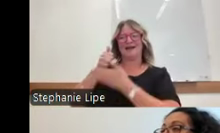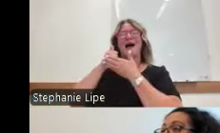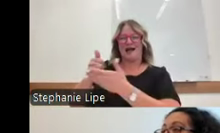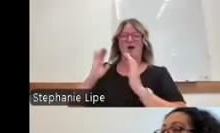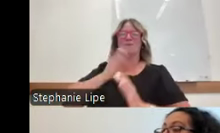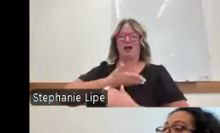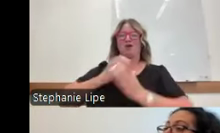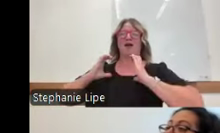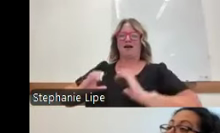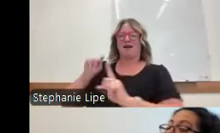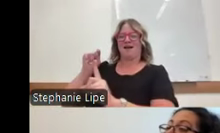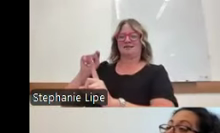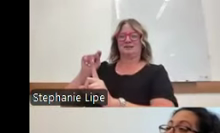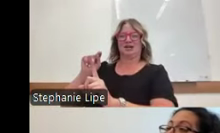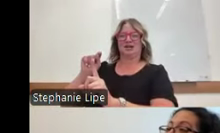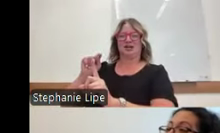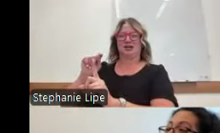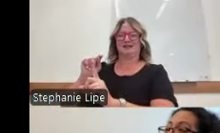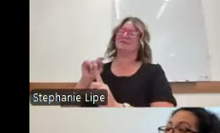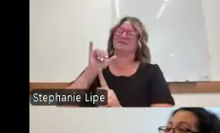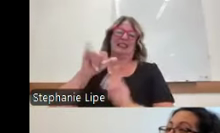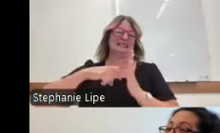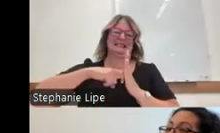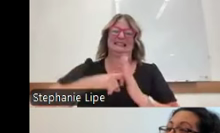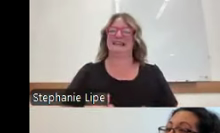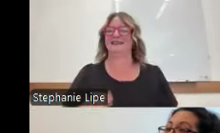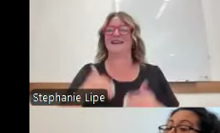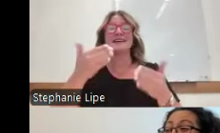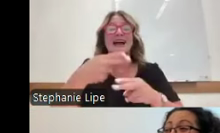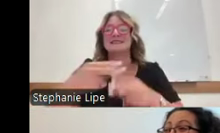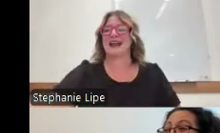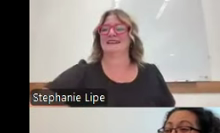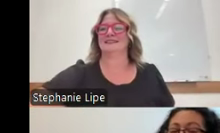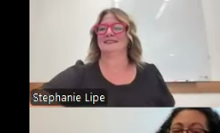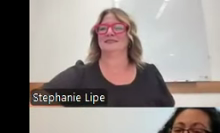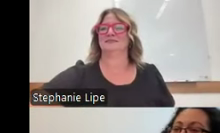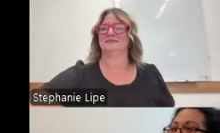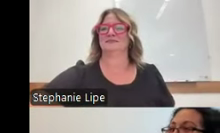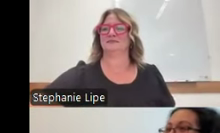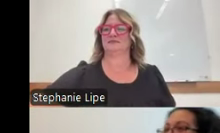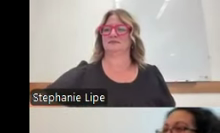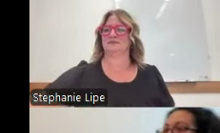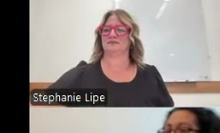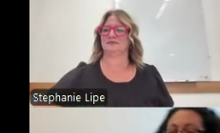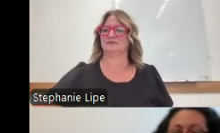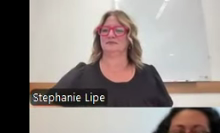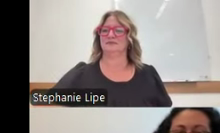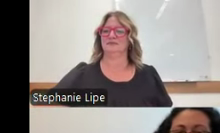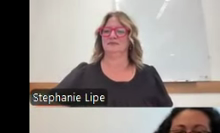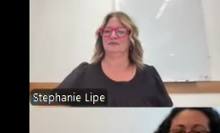then make sure that we are helping our customers. That's always the key. Next slide,